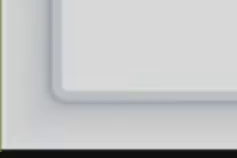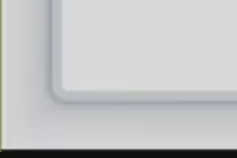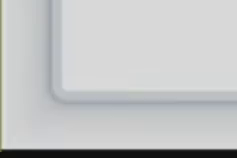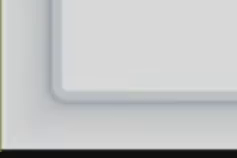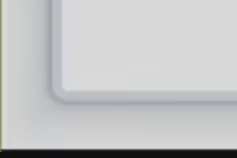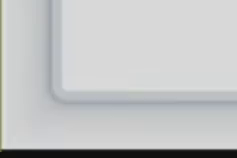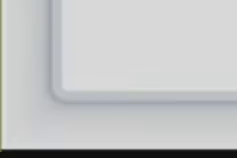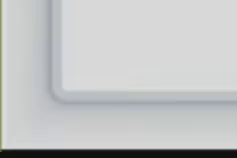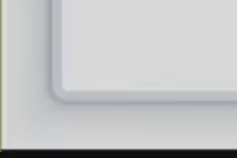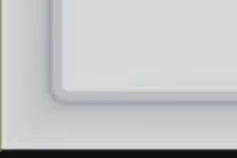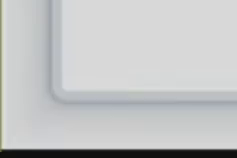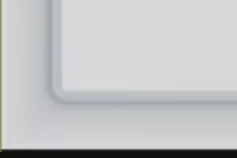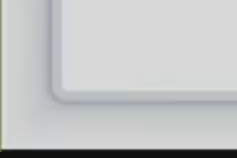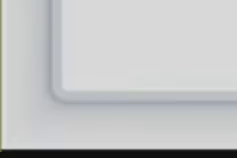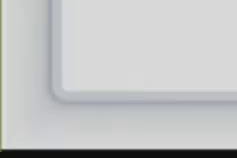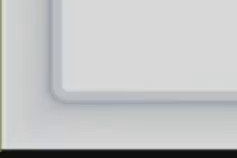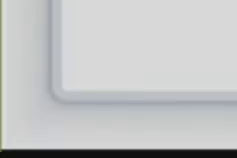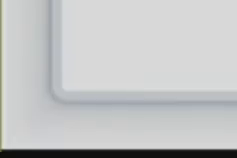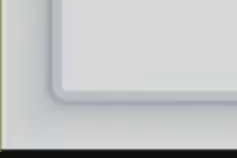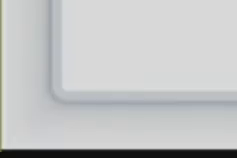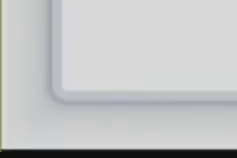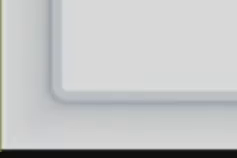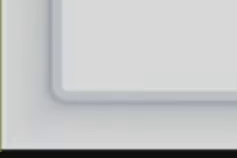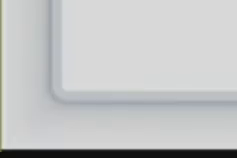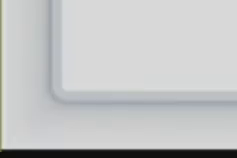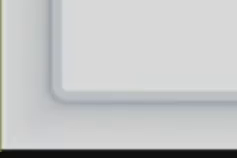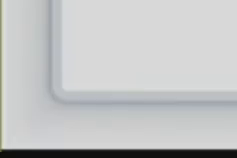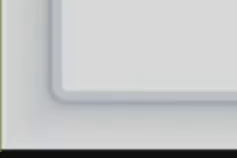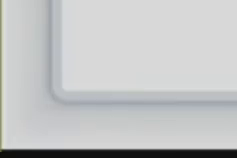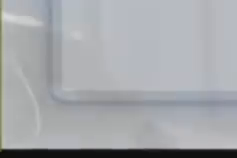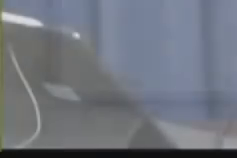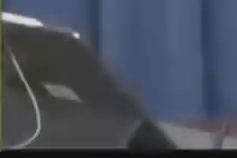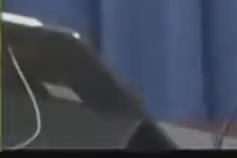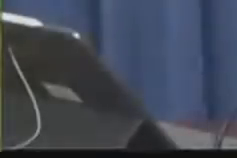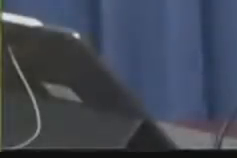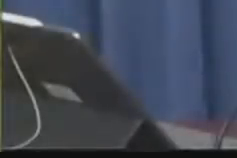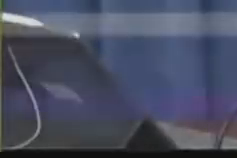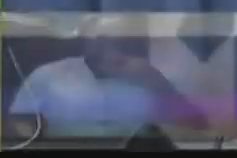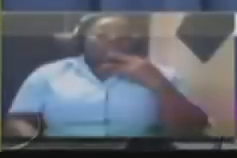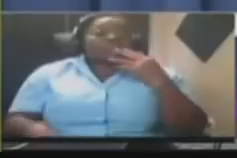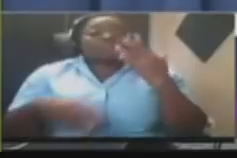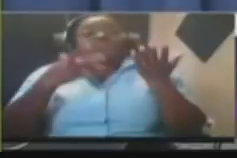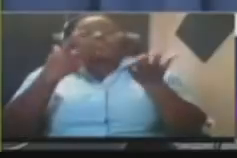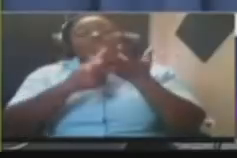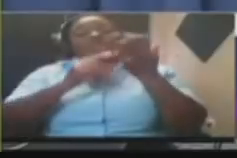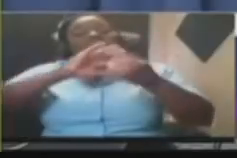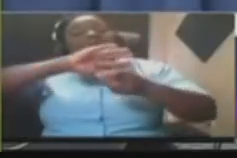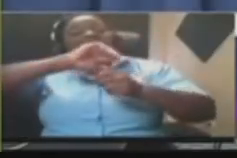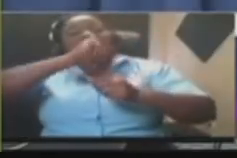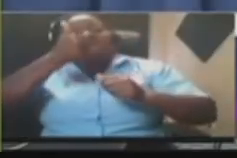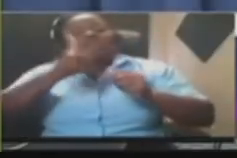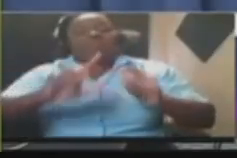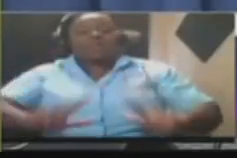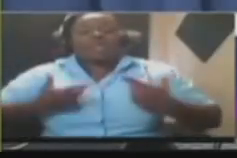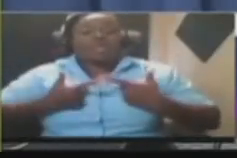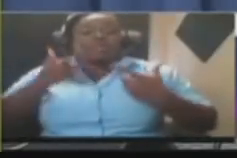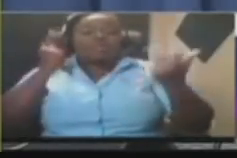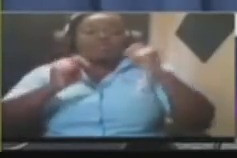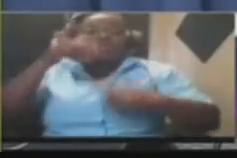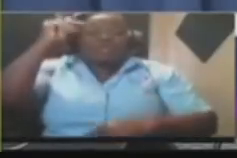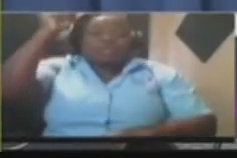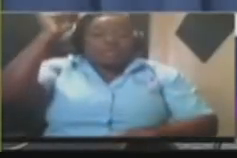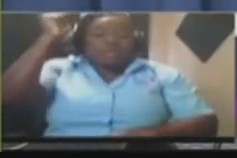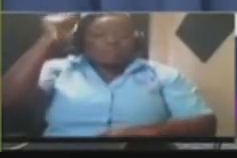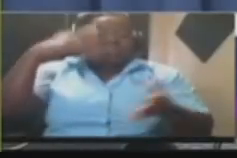The simple takeaway, ladies and gentlemen of Trinidad and Tobago, and anybody living in Trinidad and Tobago, whether you